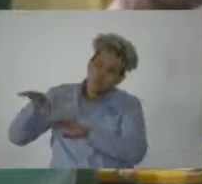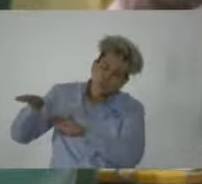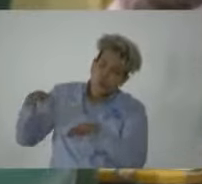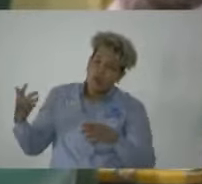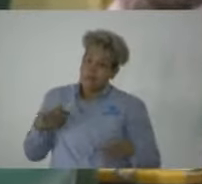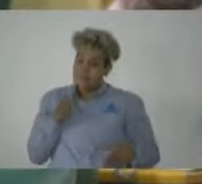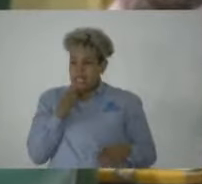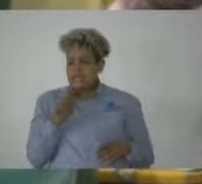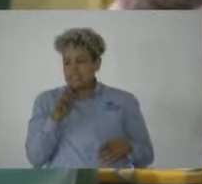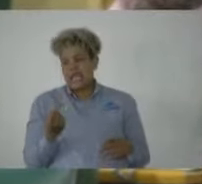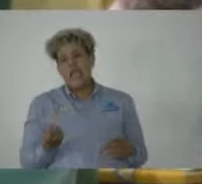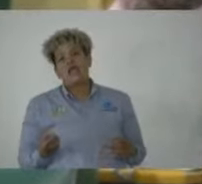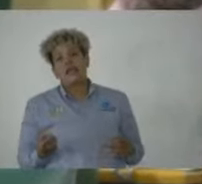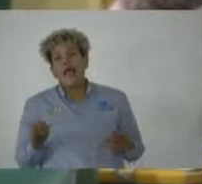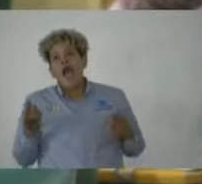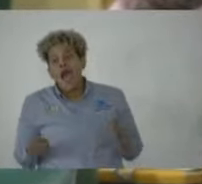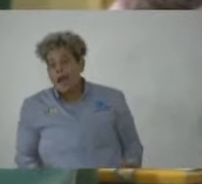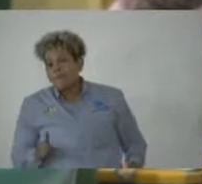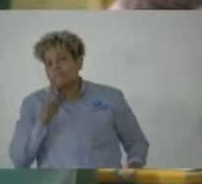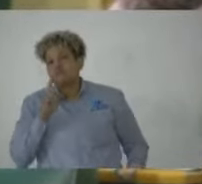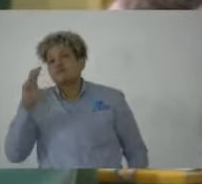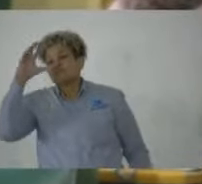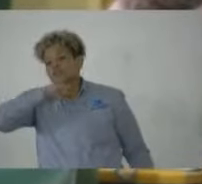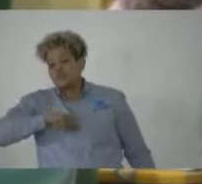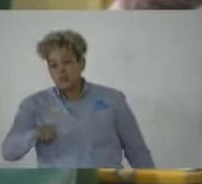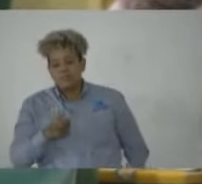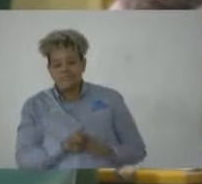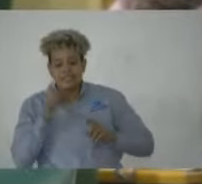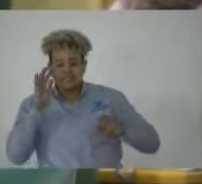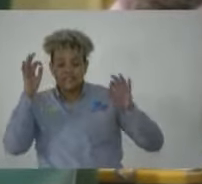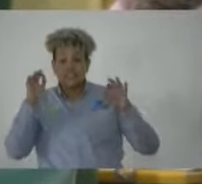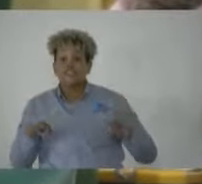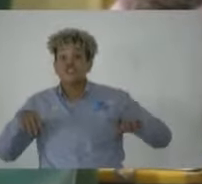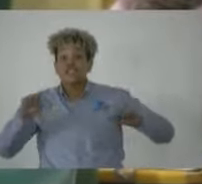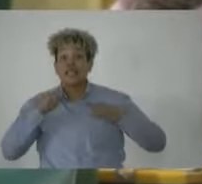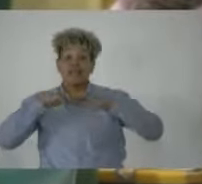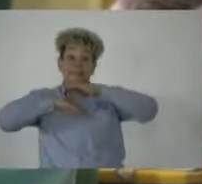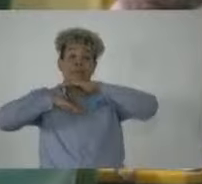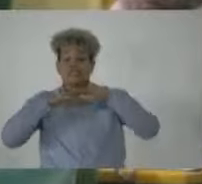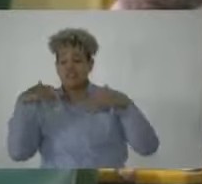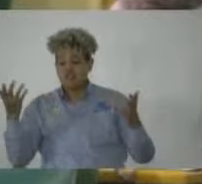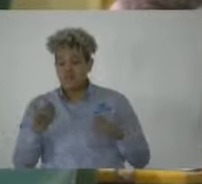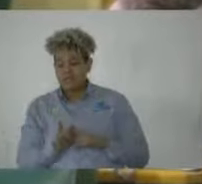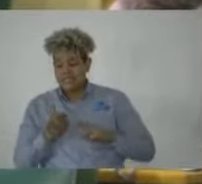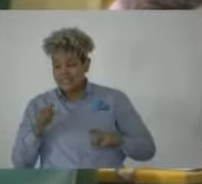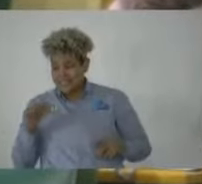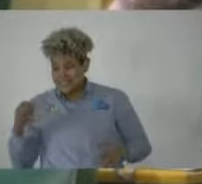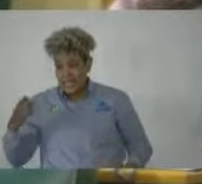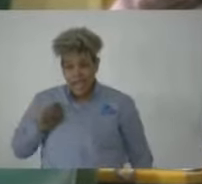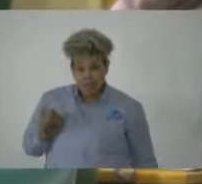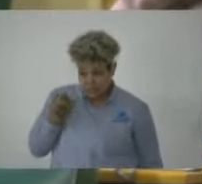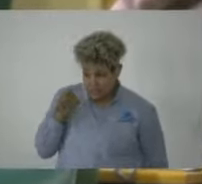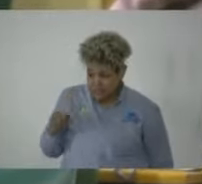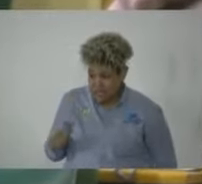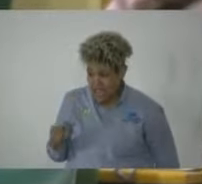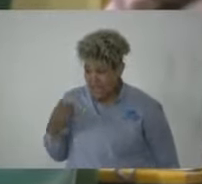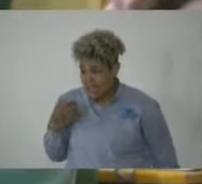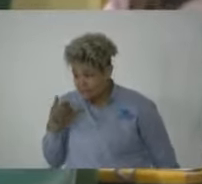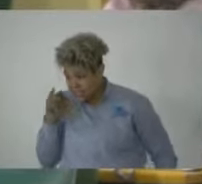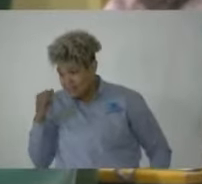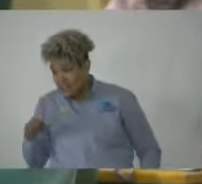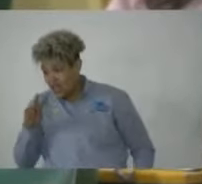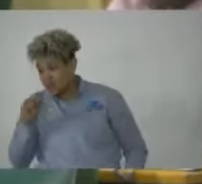I'm not saying it is so, I mean, presumably, the decision was made on the basis of a, you know, kind of catch me if you can, right?